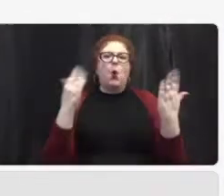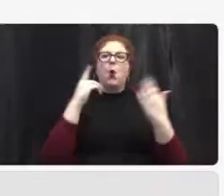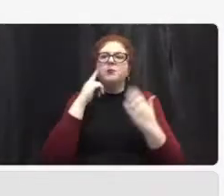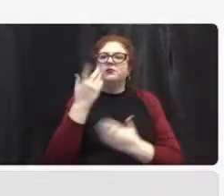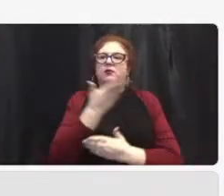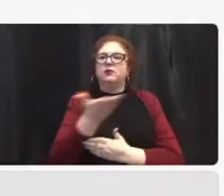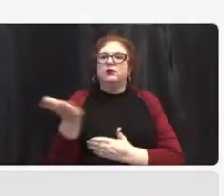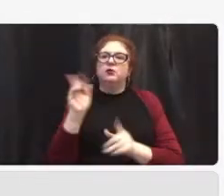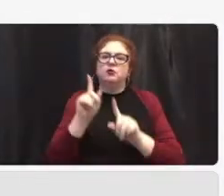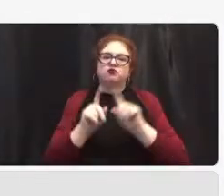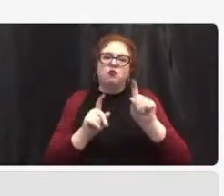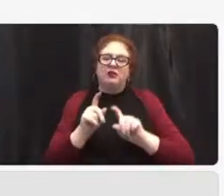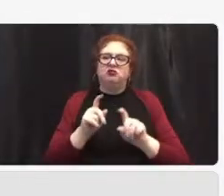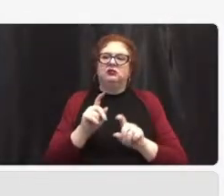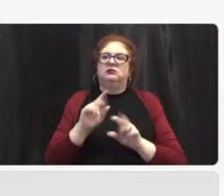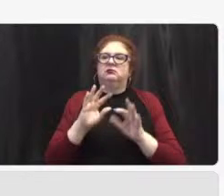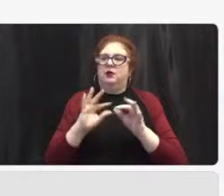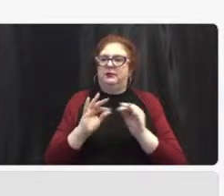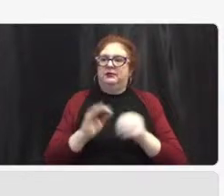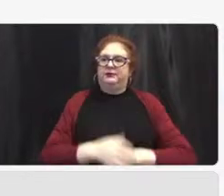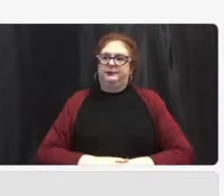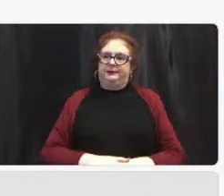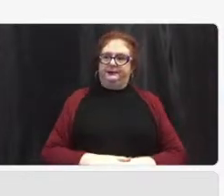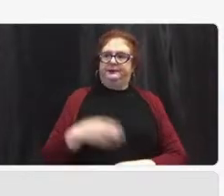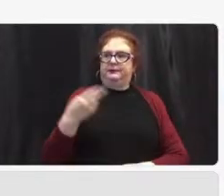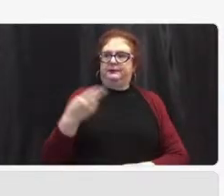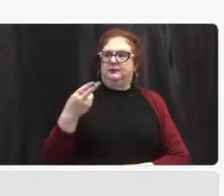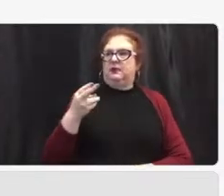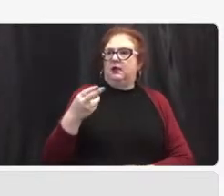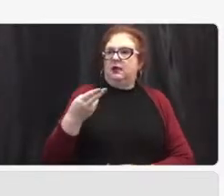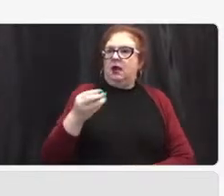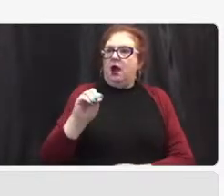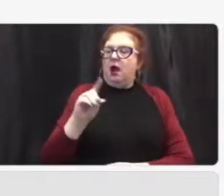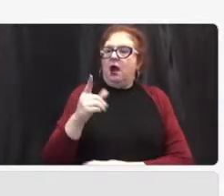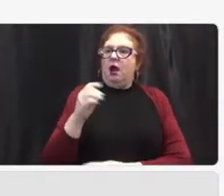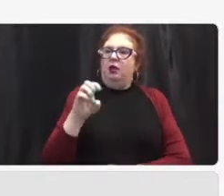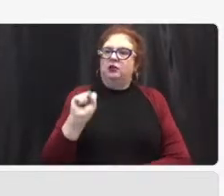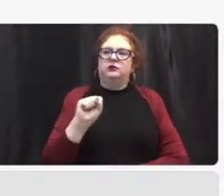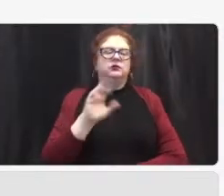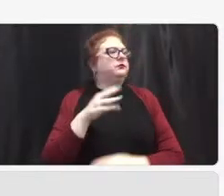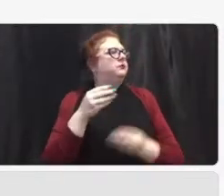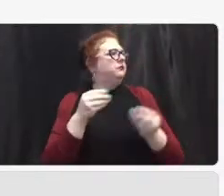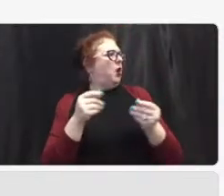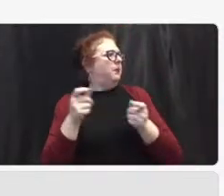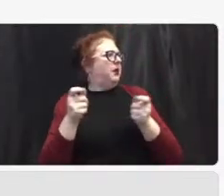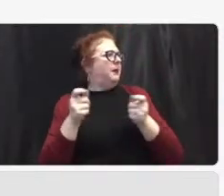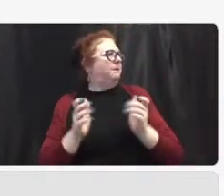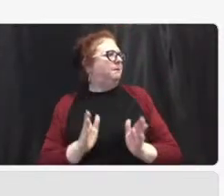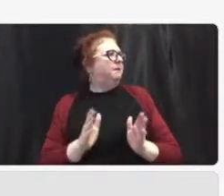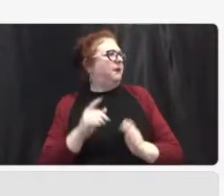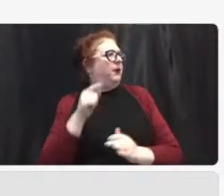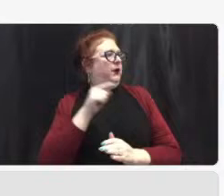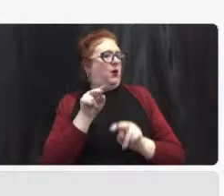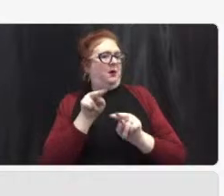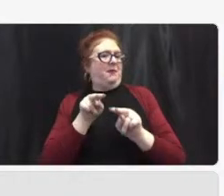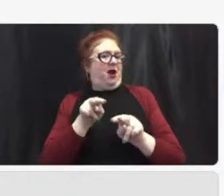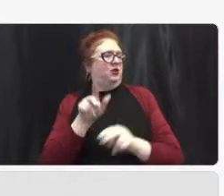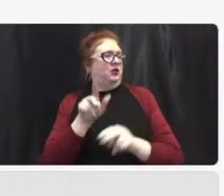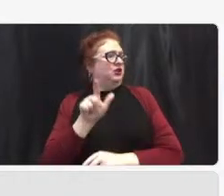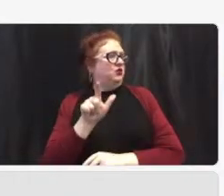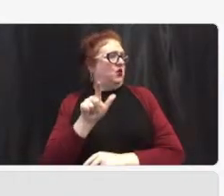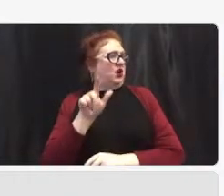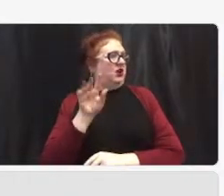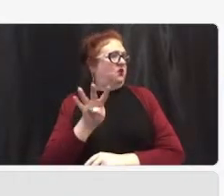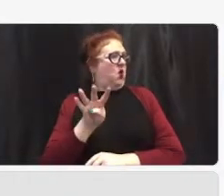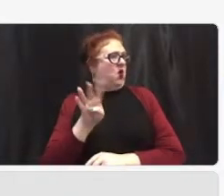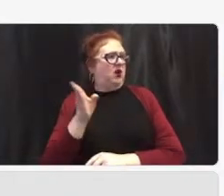or address any concerns. Yes. Commissioner Hodges, go ahead. The property manager, so you're monitoring 24 hours a day.